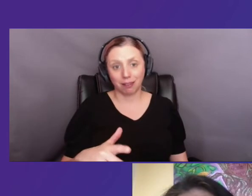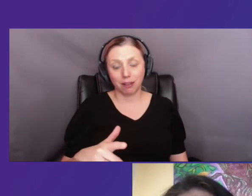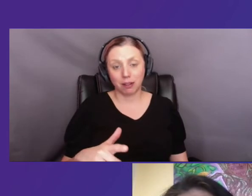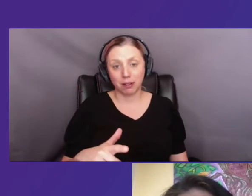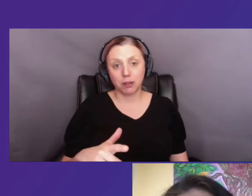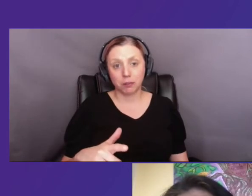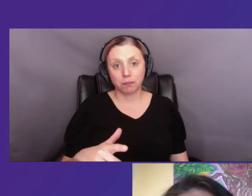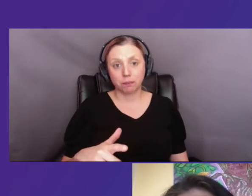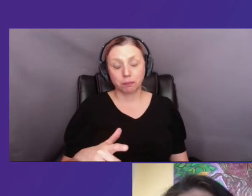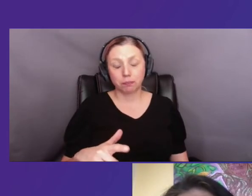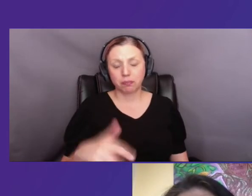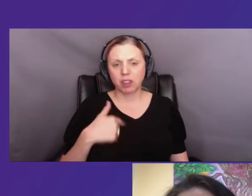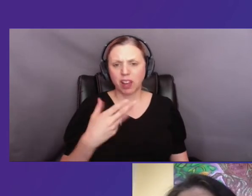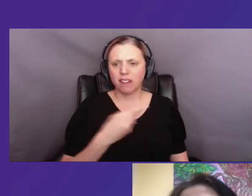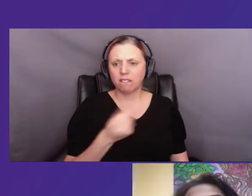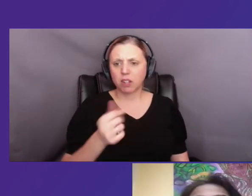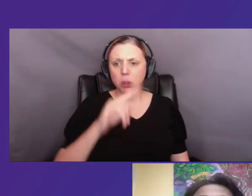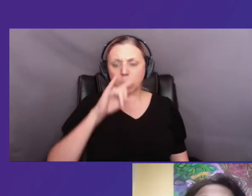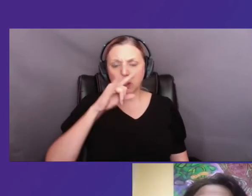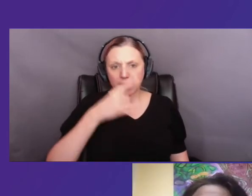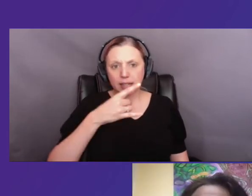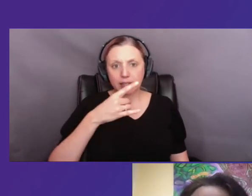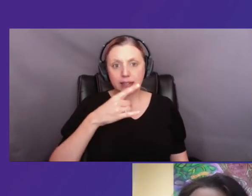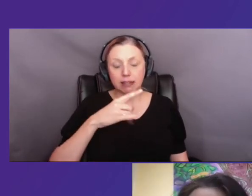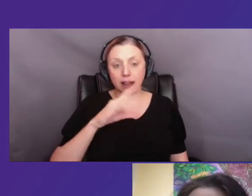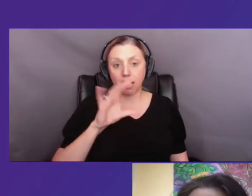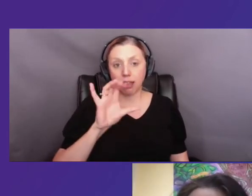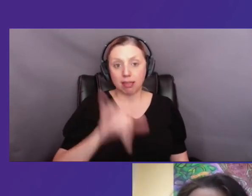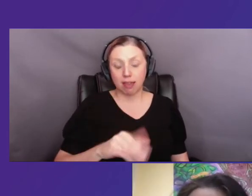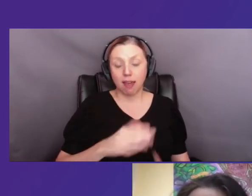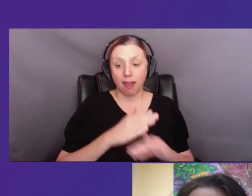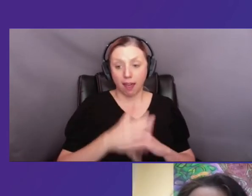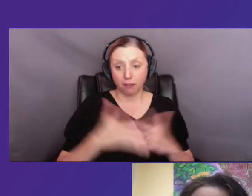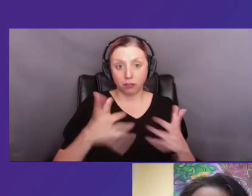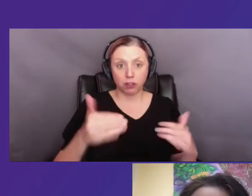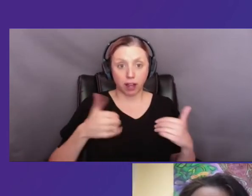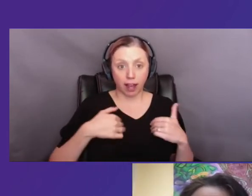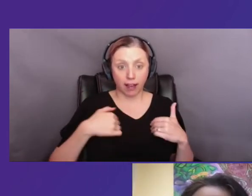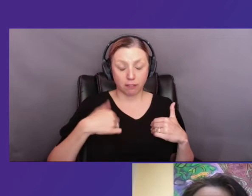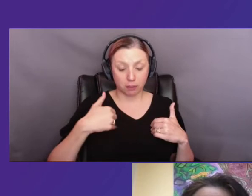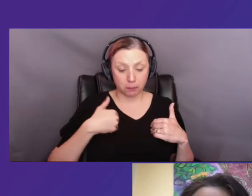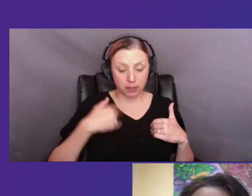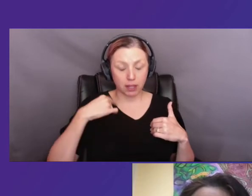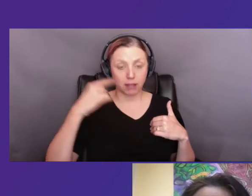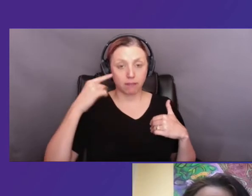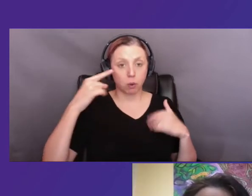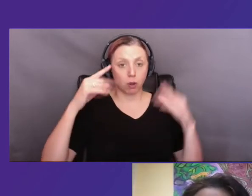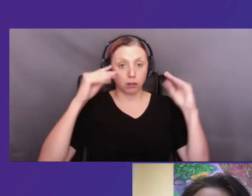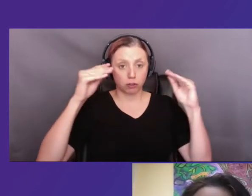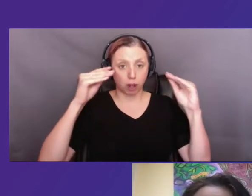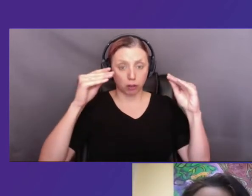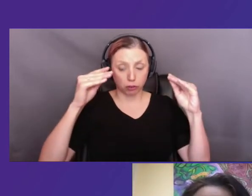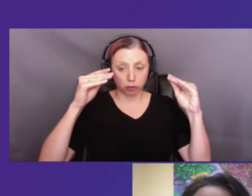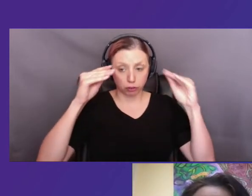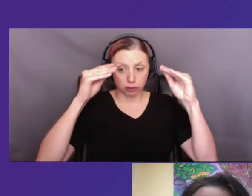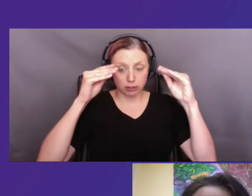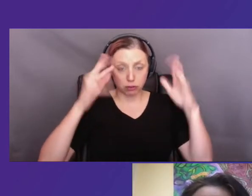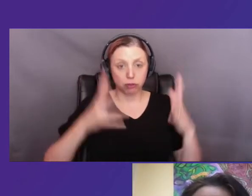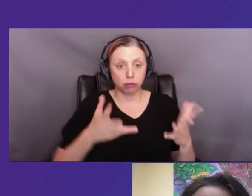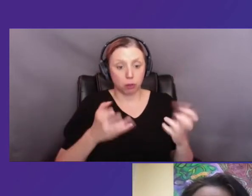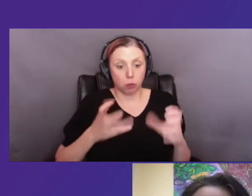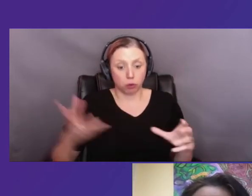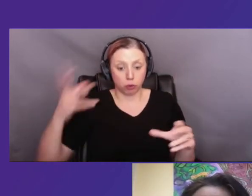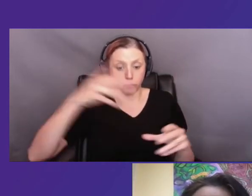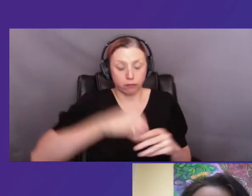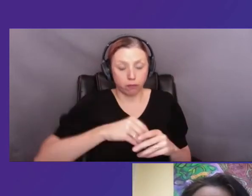were quite a few kids that after having me as an instructor, they wanted to go into the performing arts. So in